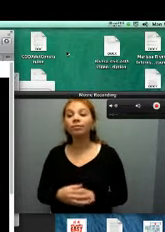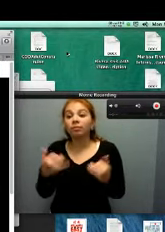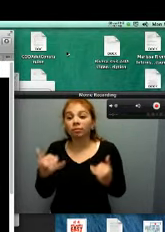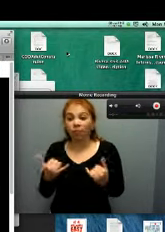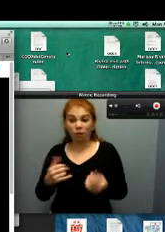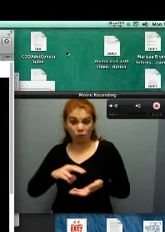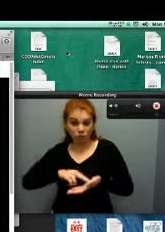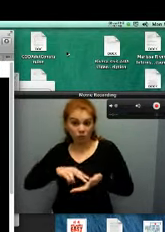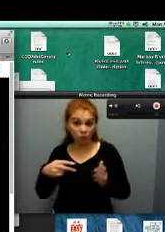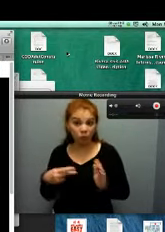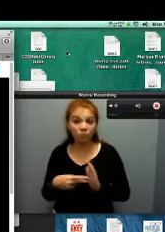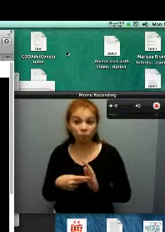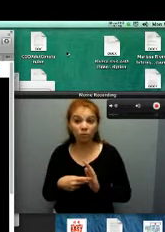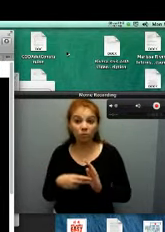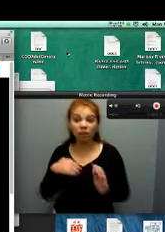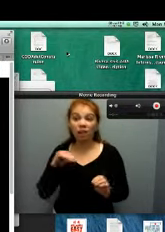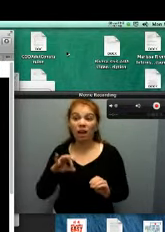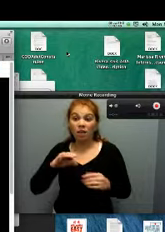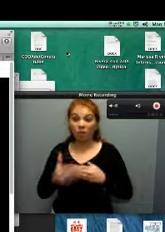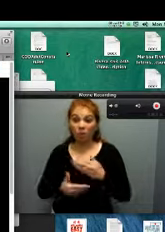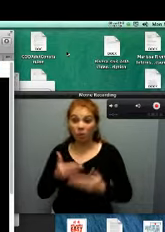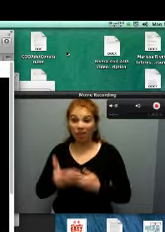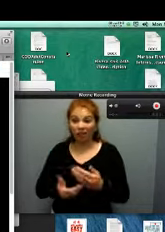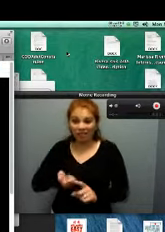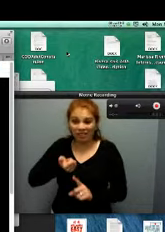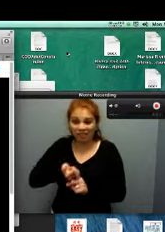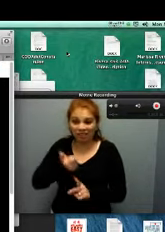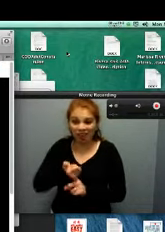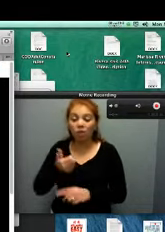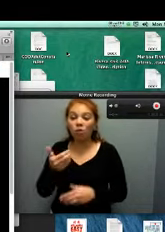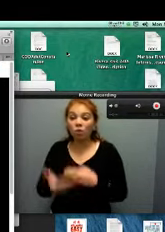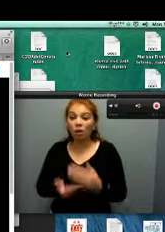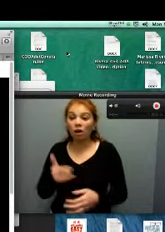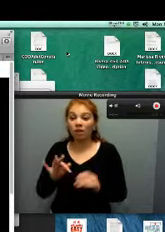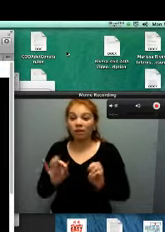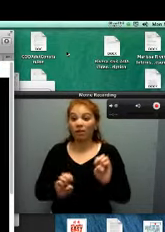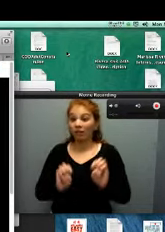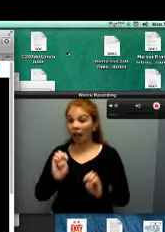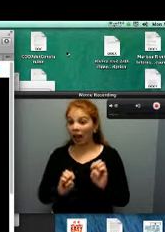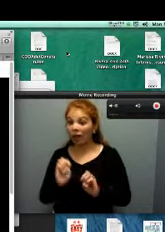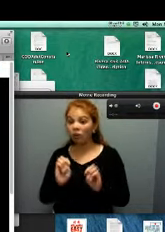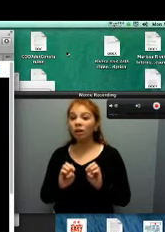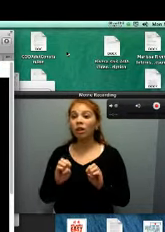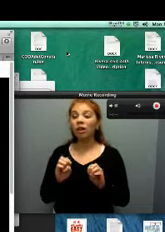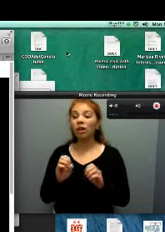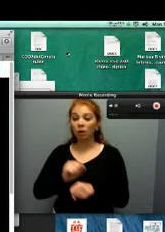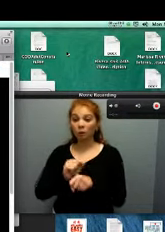Now, the purpose of the process itself, the process of evaluating an employee,